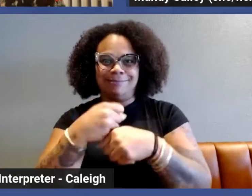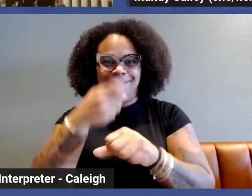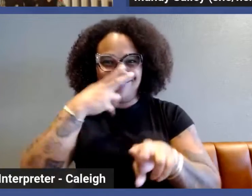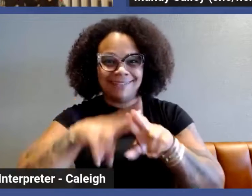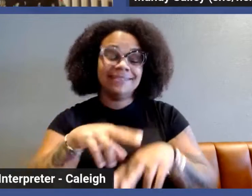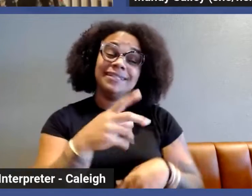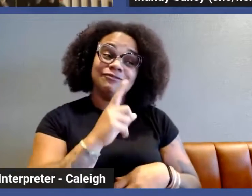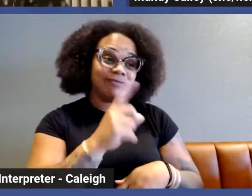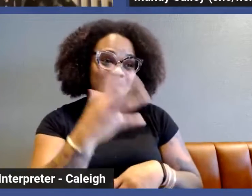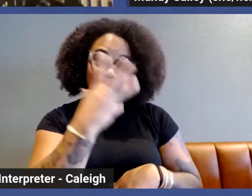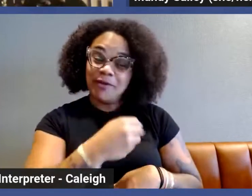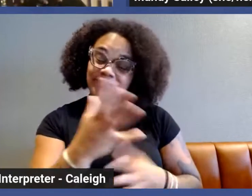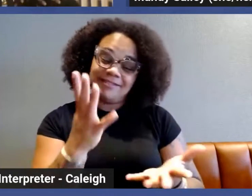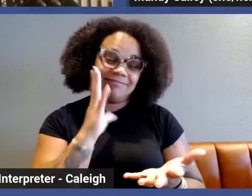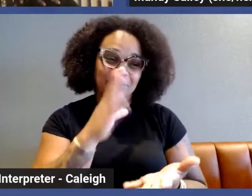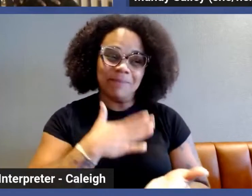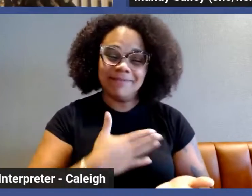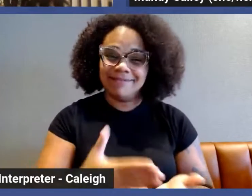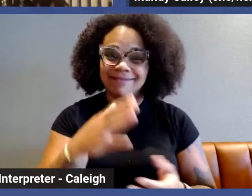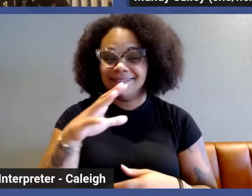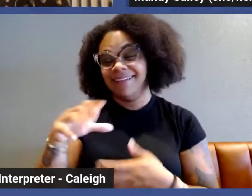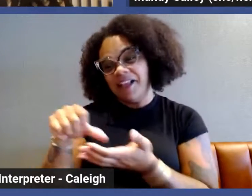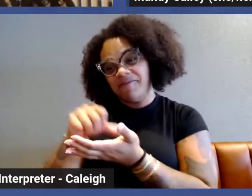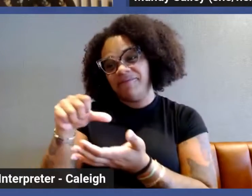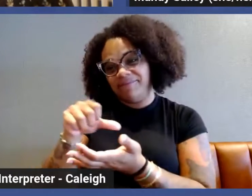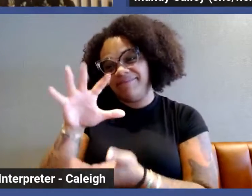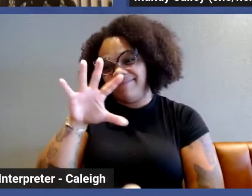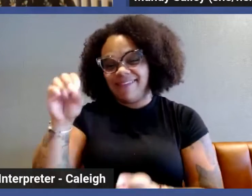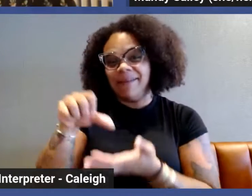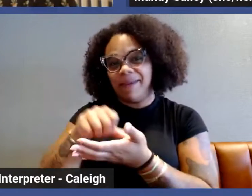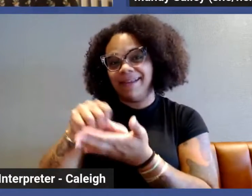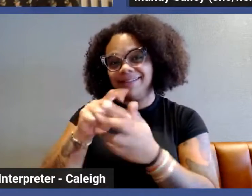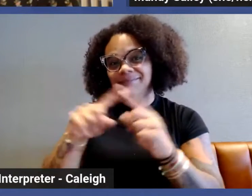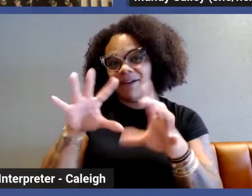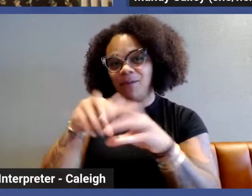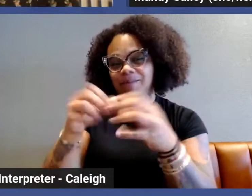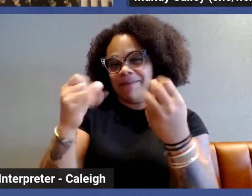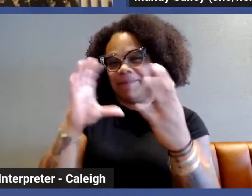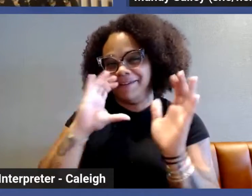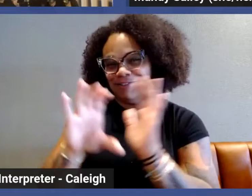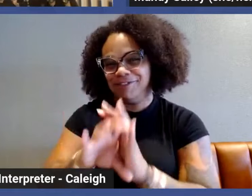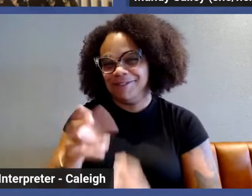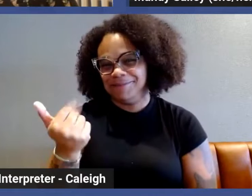will say. 50 pages, but lots of pictures.